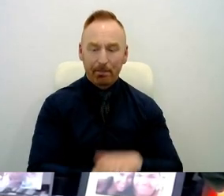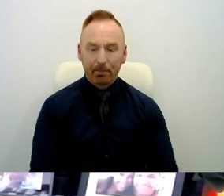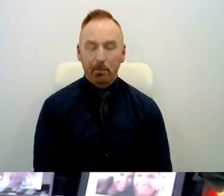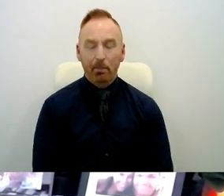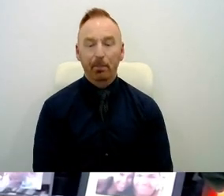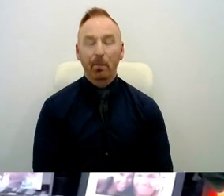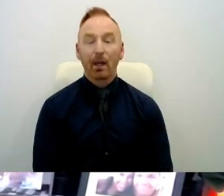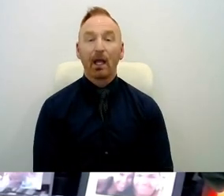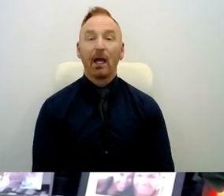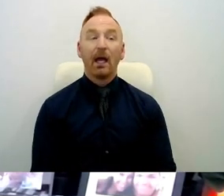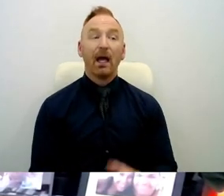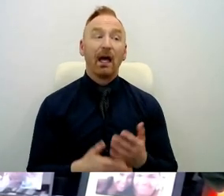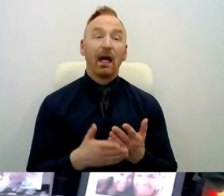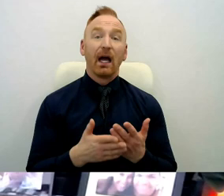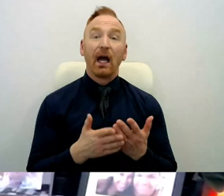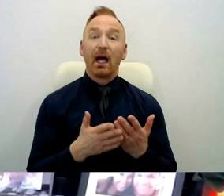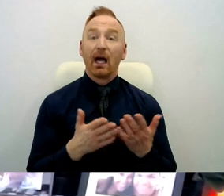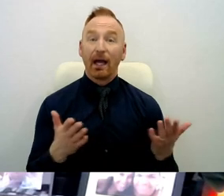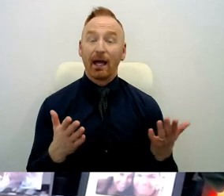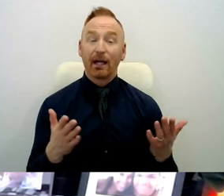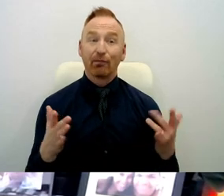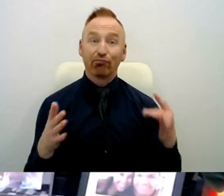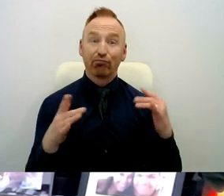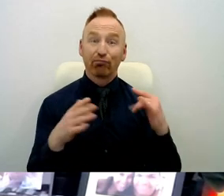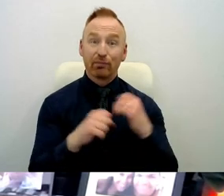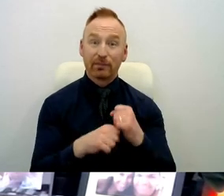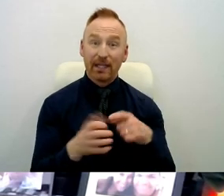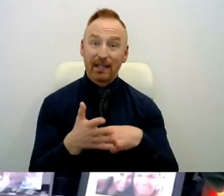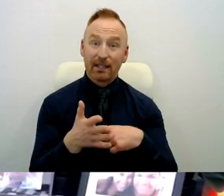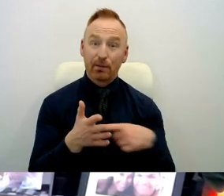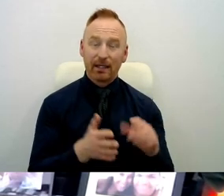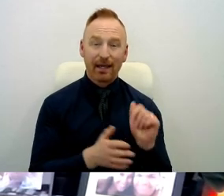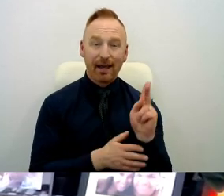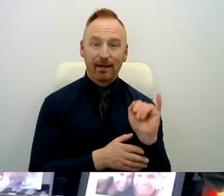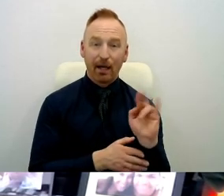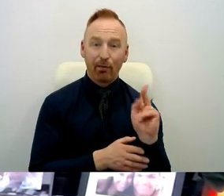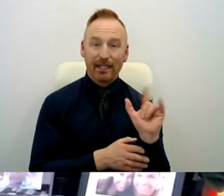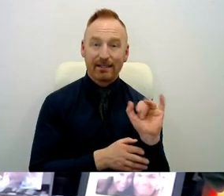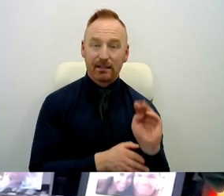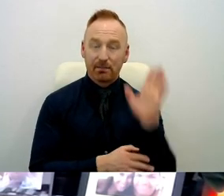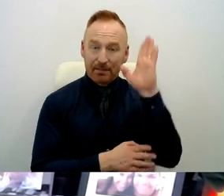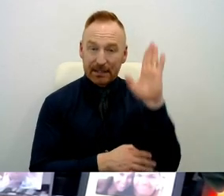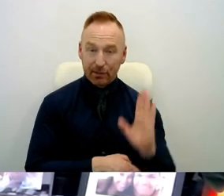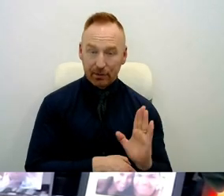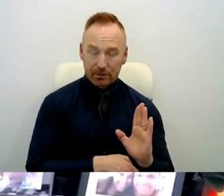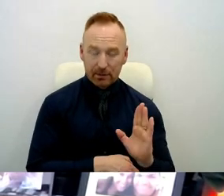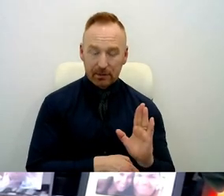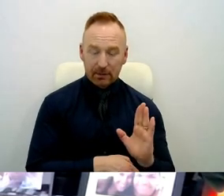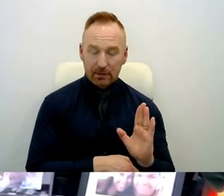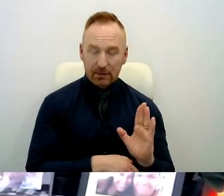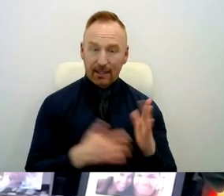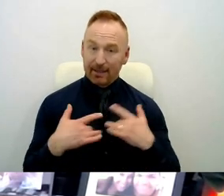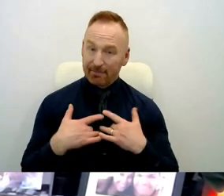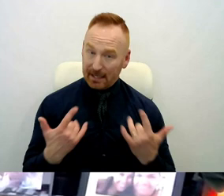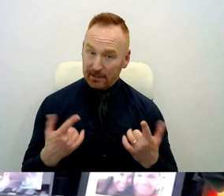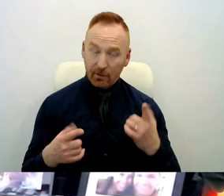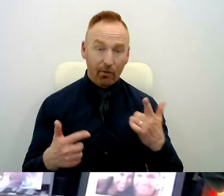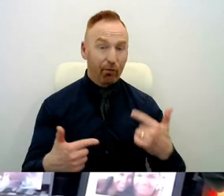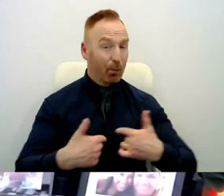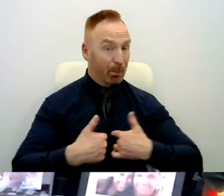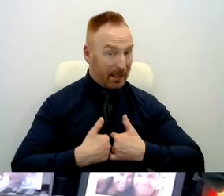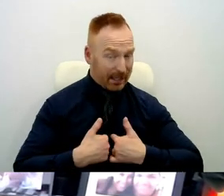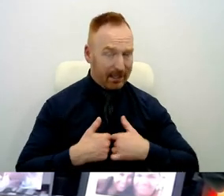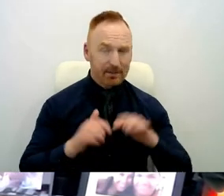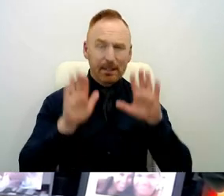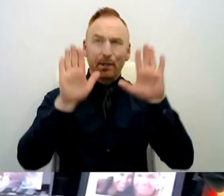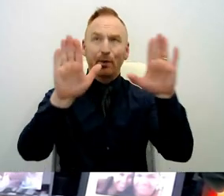time. And for the rest, this brings a close to this week's Anti-Racism Speaker Series events. I know for